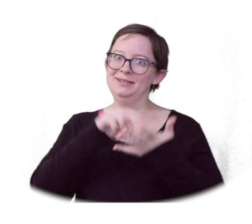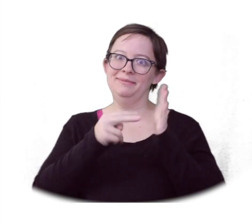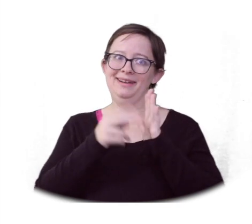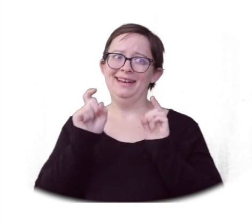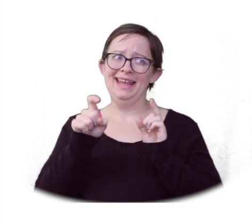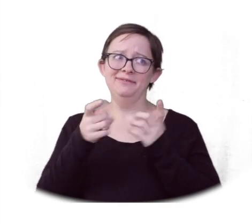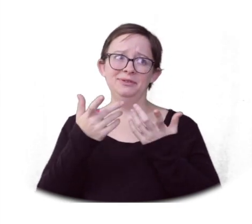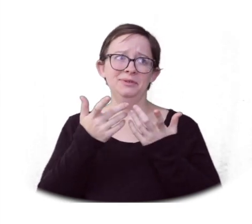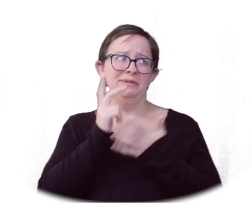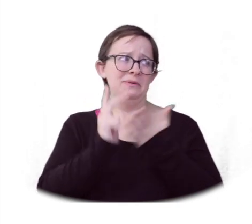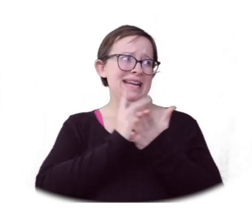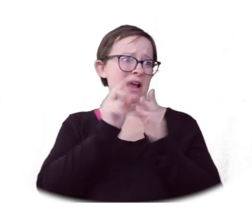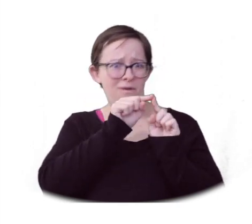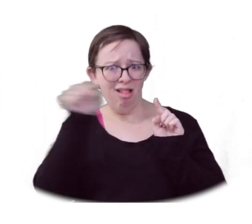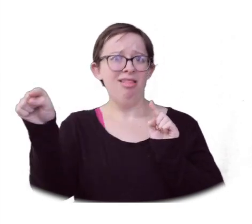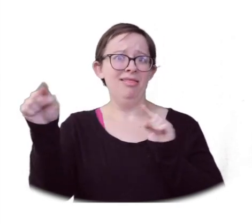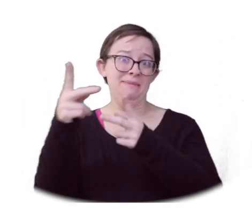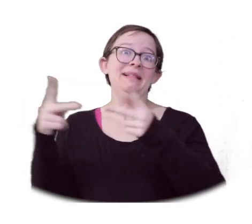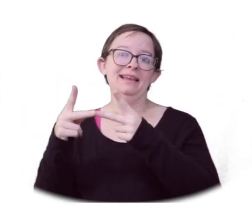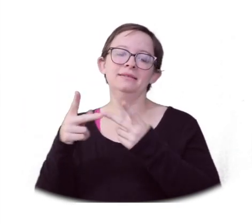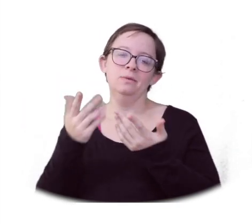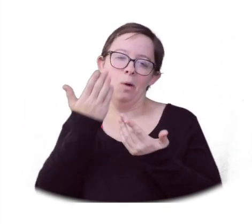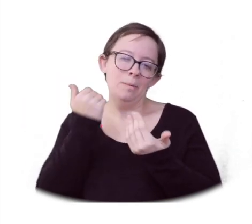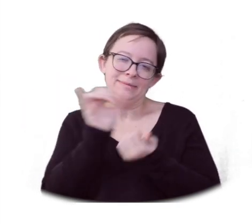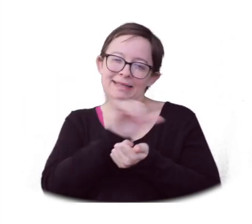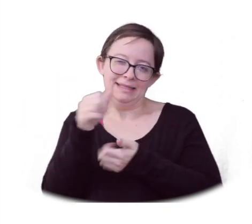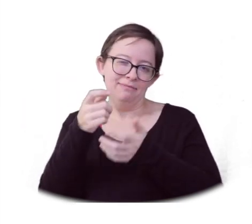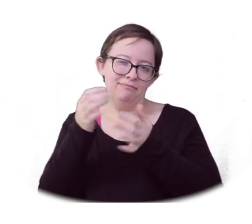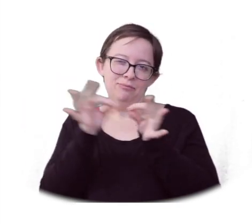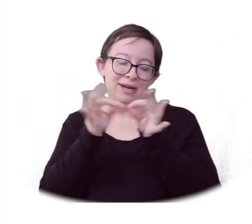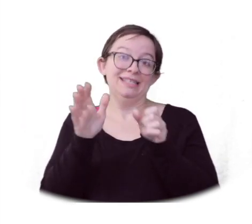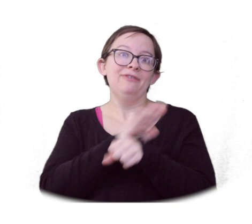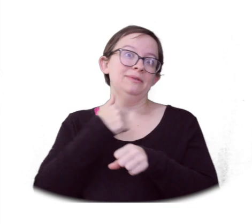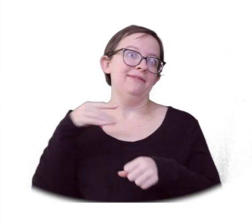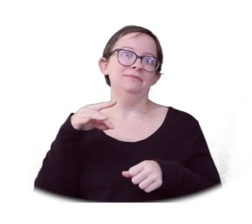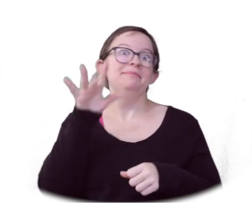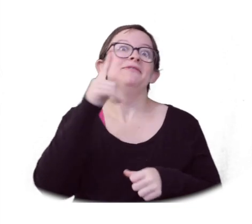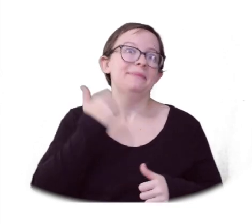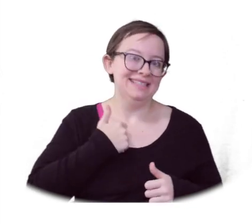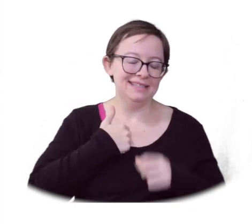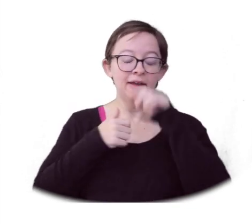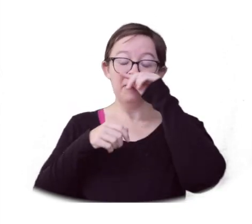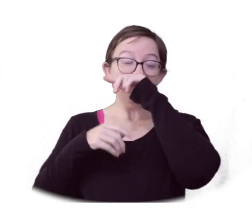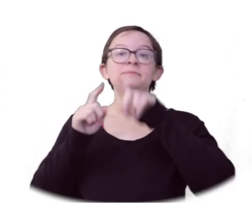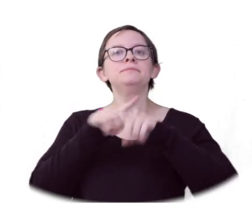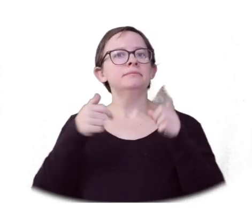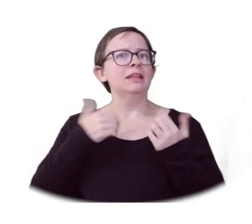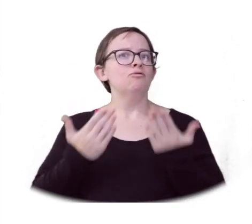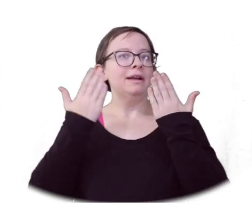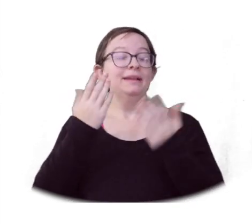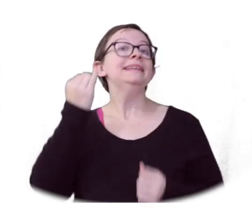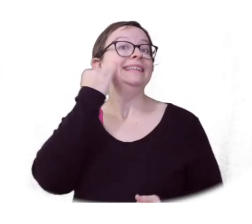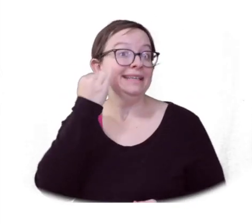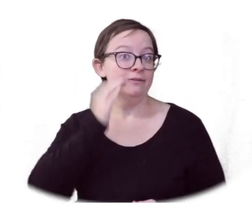hard to find, I'd have to go almost, 3 hours away. It's going to be about the same price, so I'm going to have to pay my own money. But I